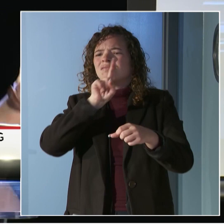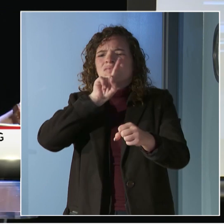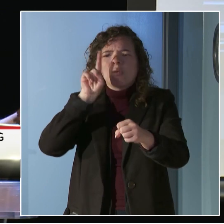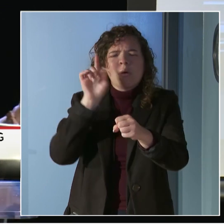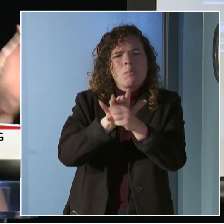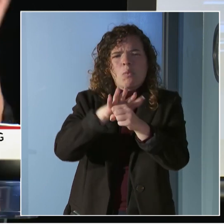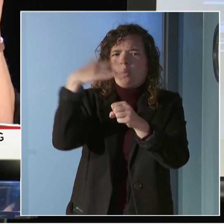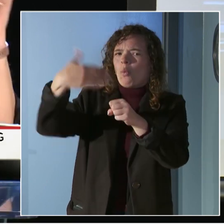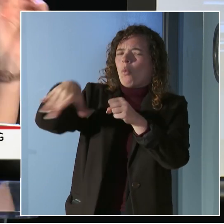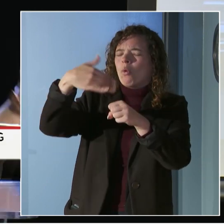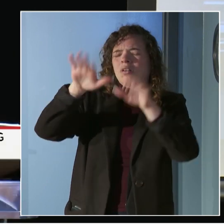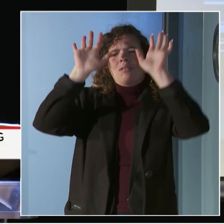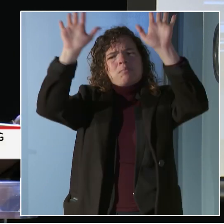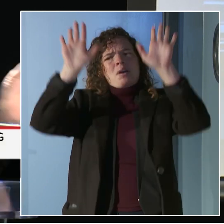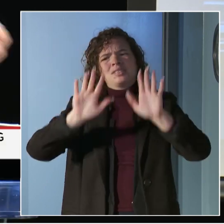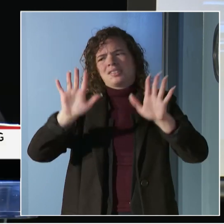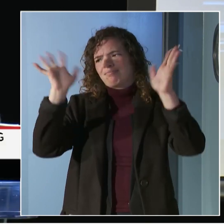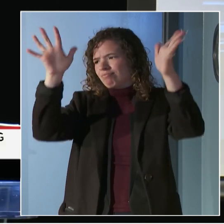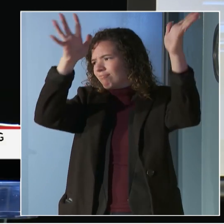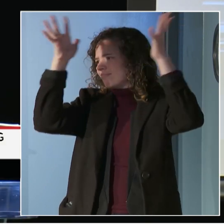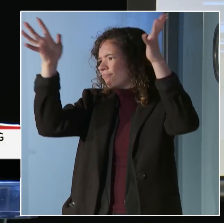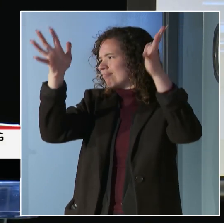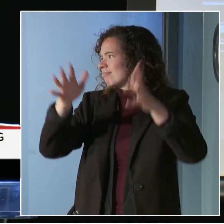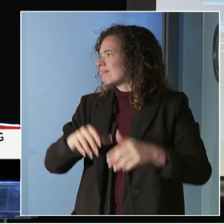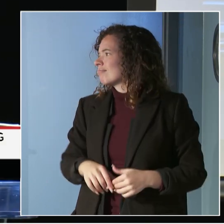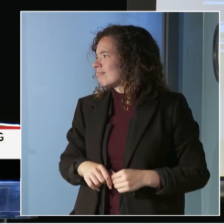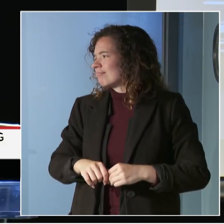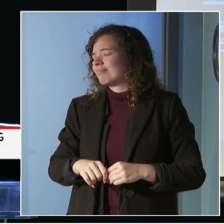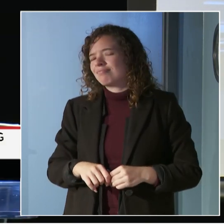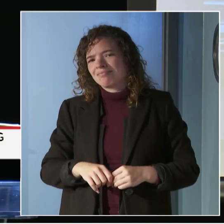of Maureen and the team at Sitar.